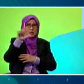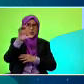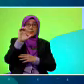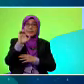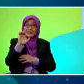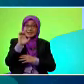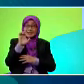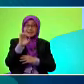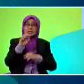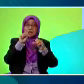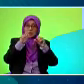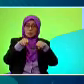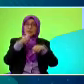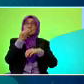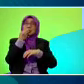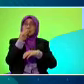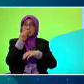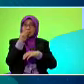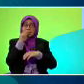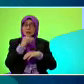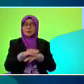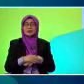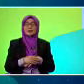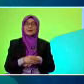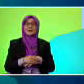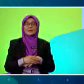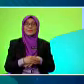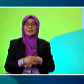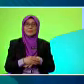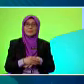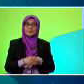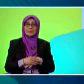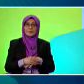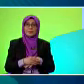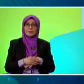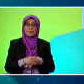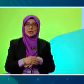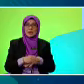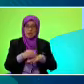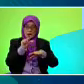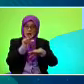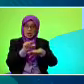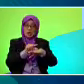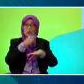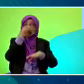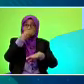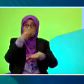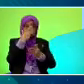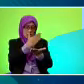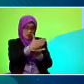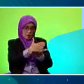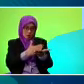months. So I decided to try it out for myself. I used an apple as my subject. I cut the apple into